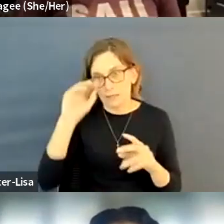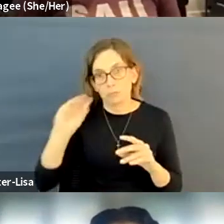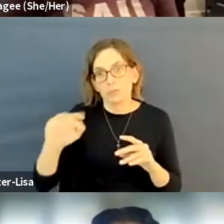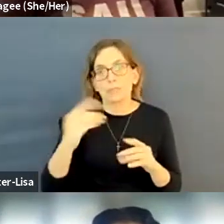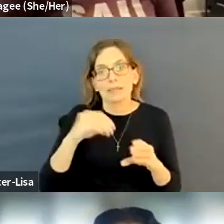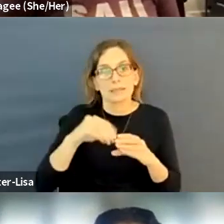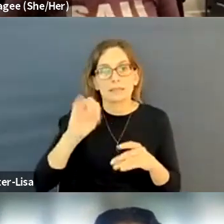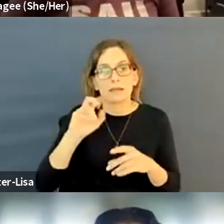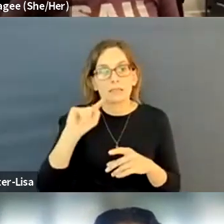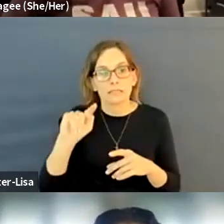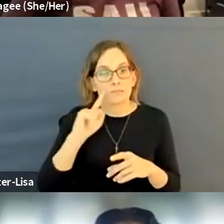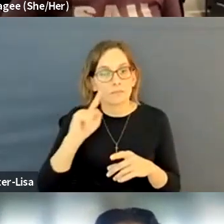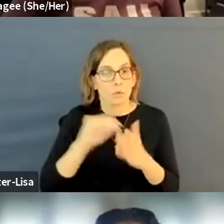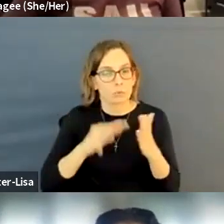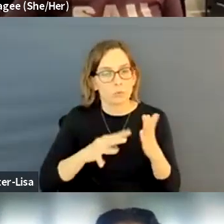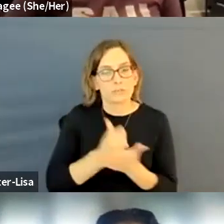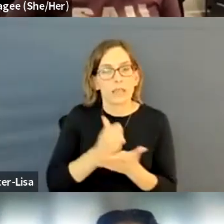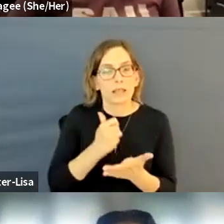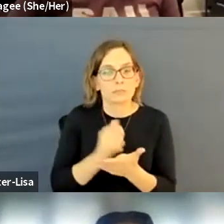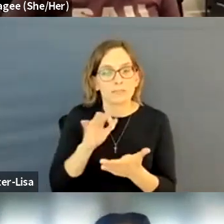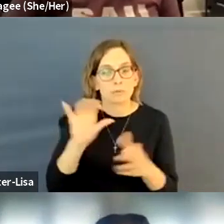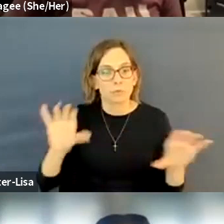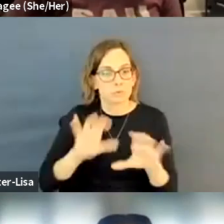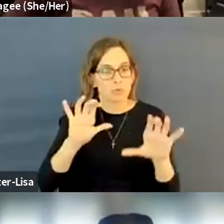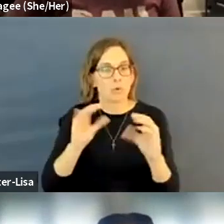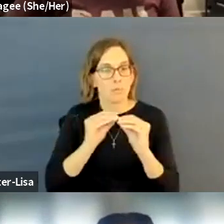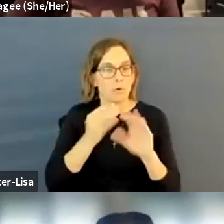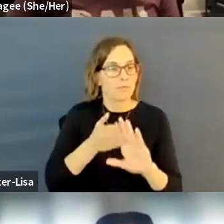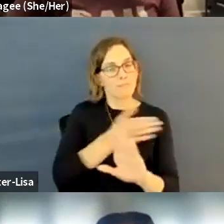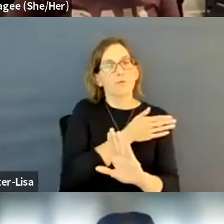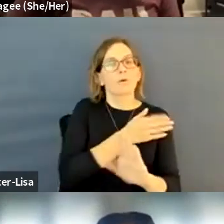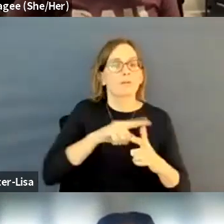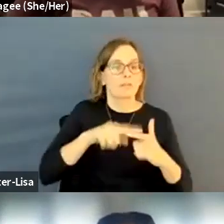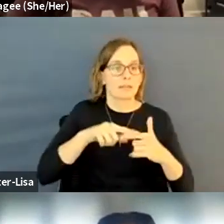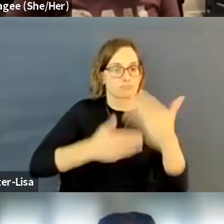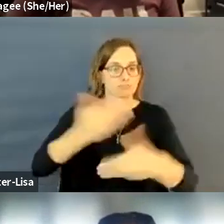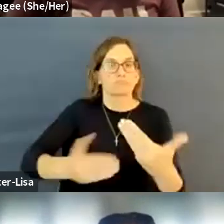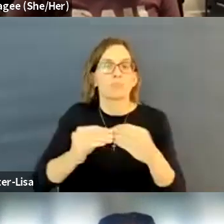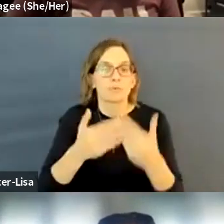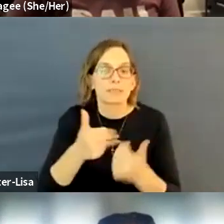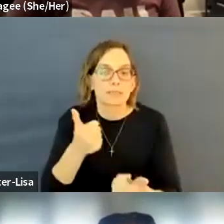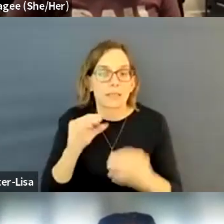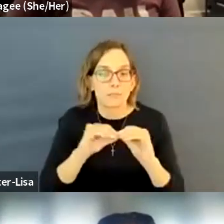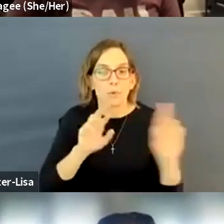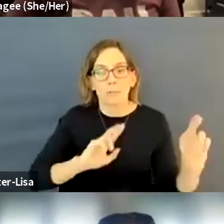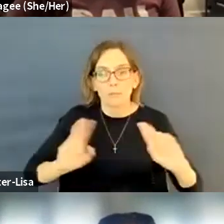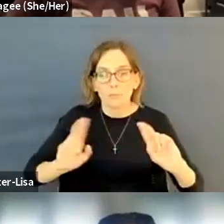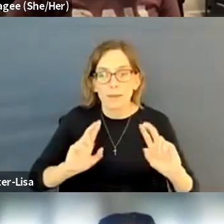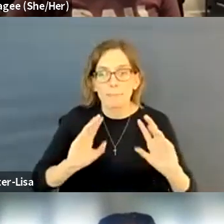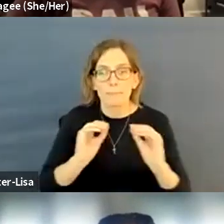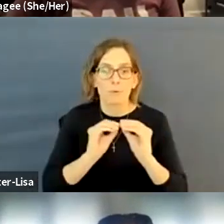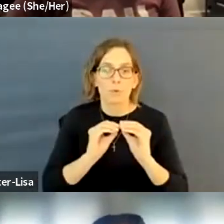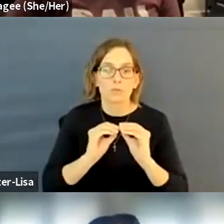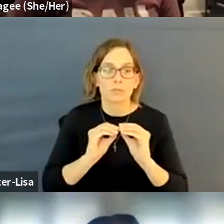context for the students helps, and if you do a lot of legwork beforehand, it makes the class easier. You know, the more prep and the more your syllabi